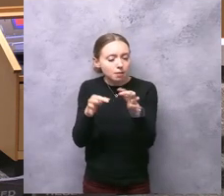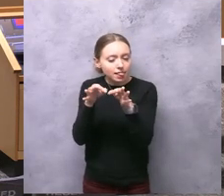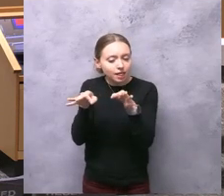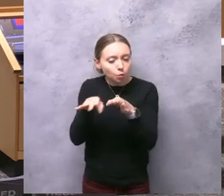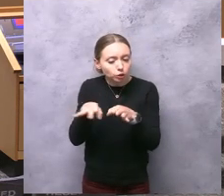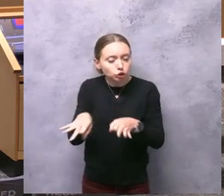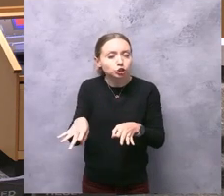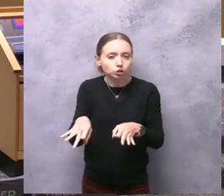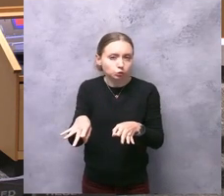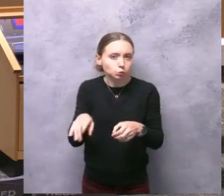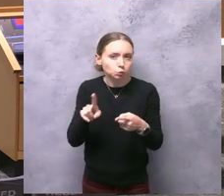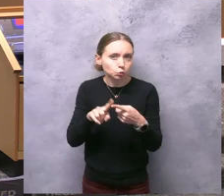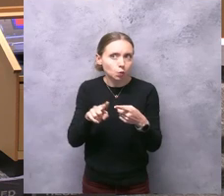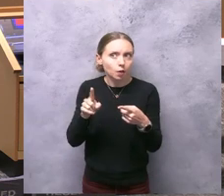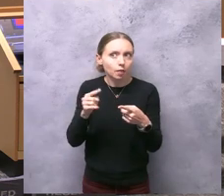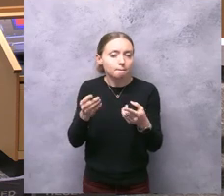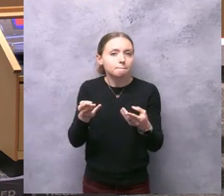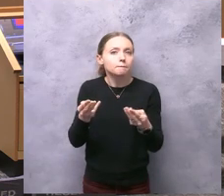motion.